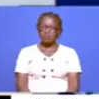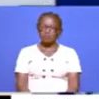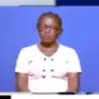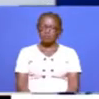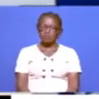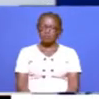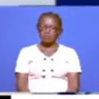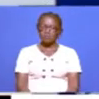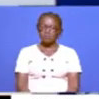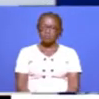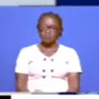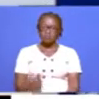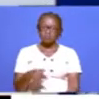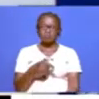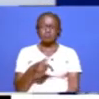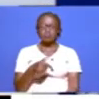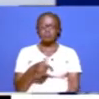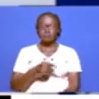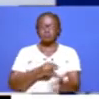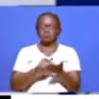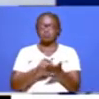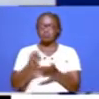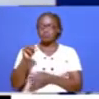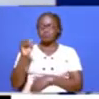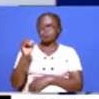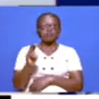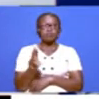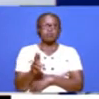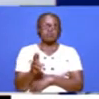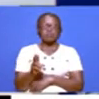We are here to sign a memorandum of understanding